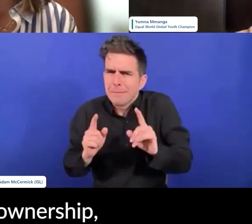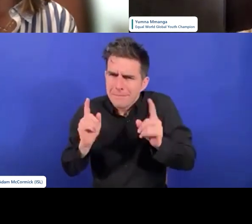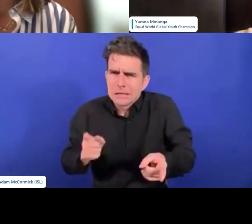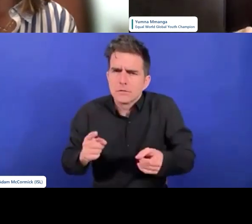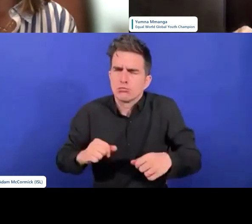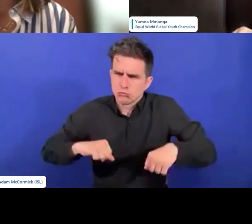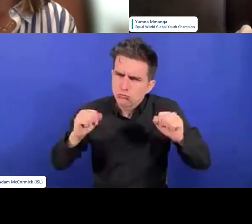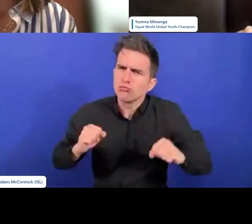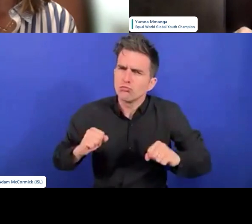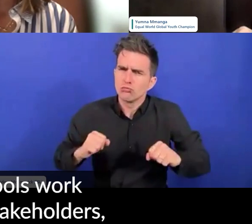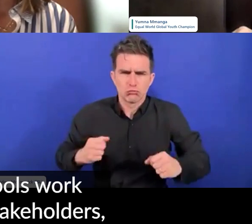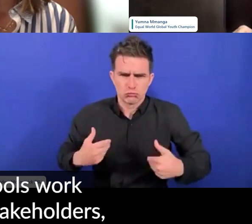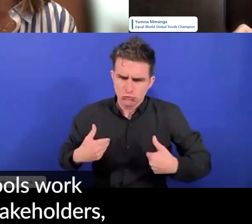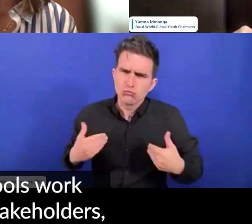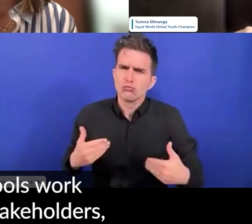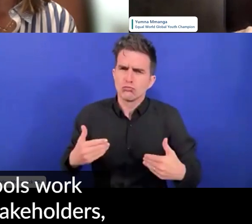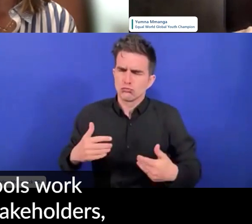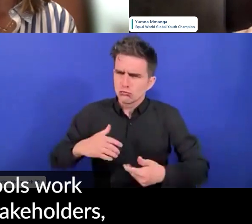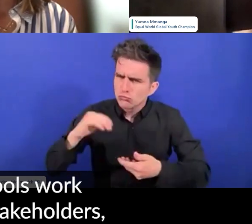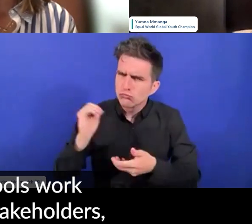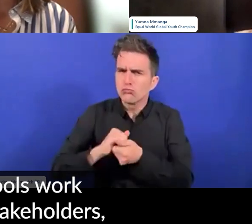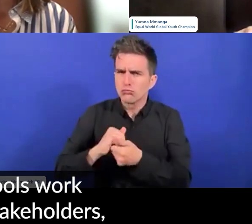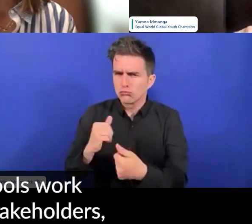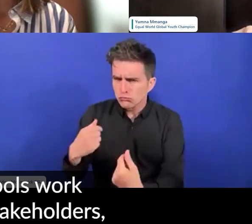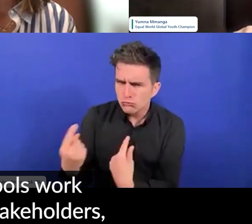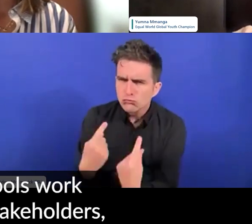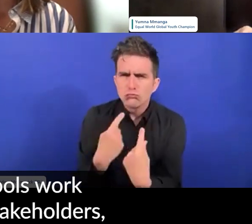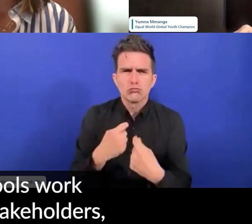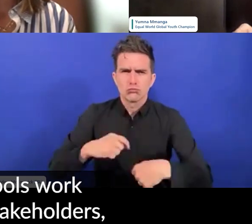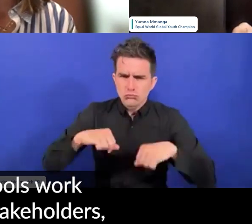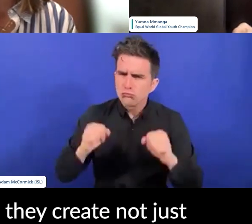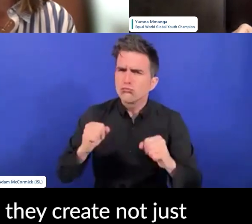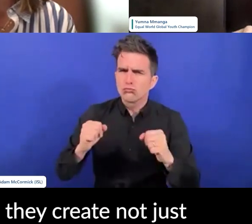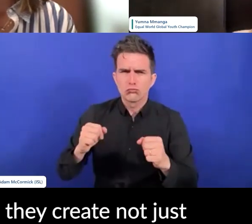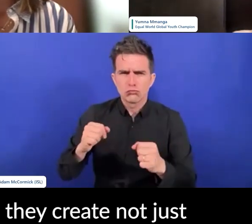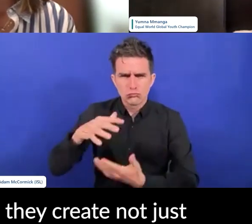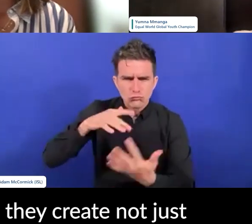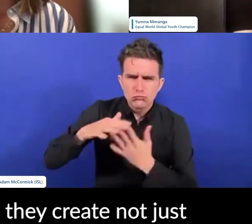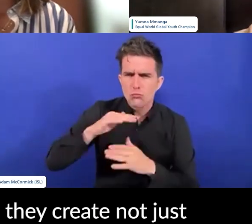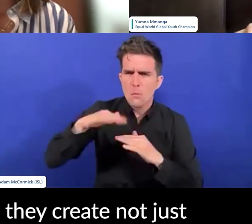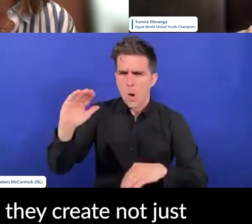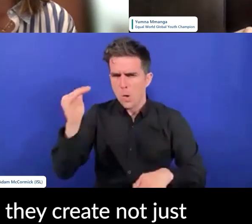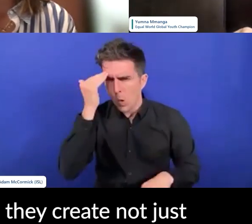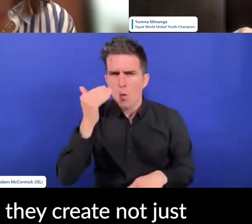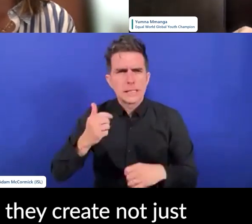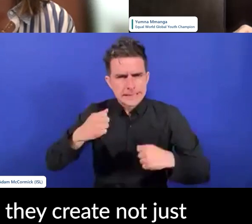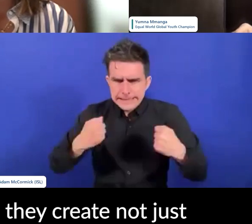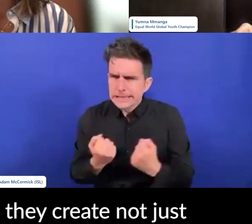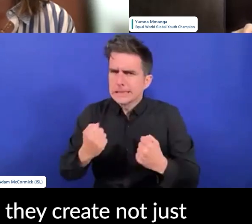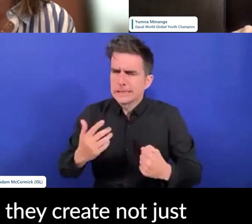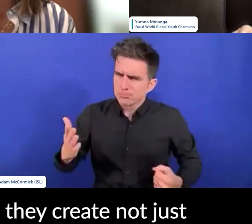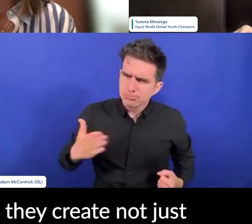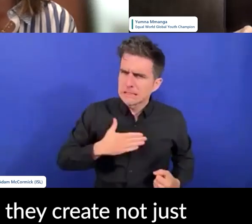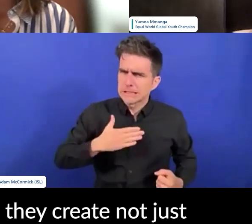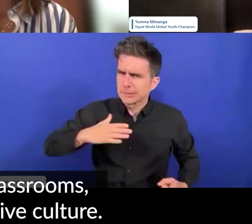ownership. And if schools work with every stakeholder, especially with OPD, they create